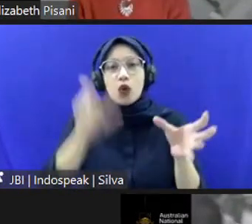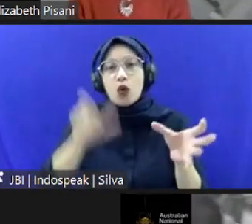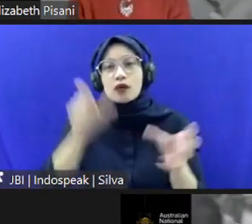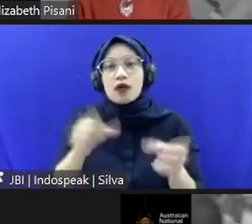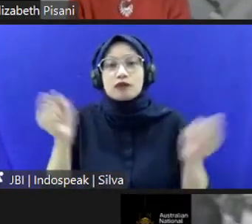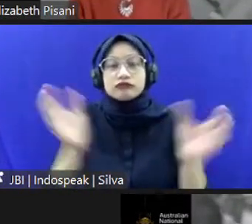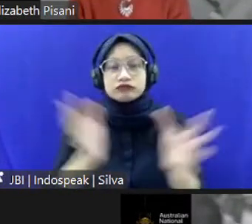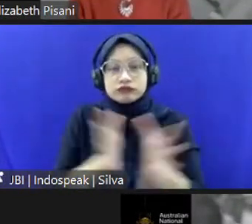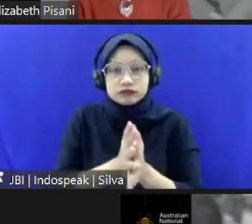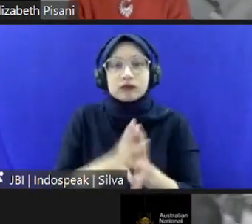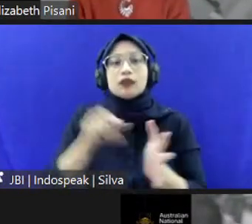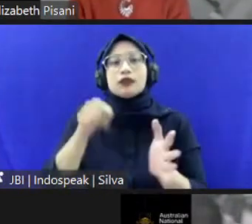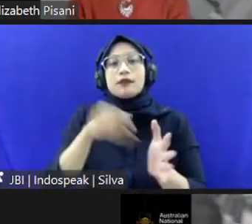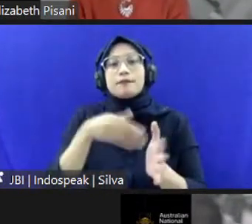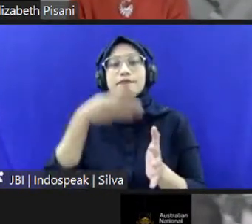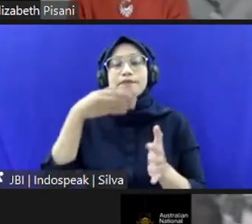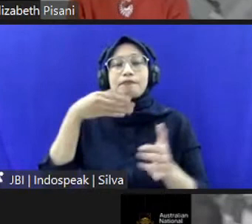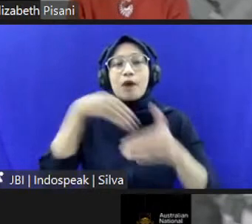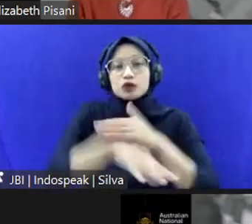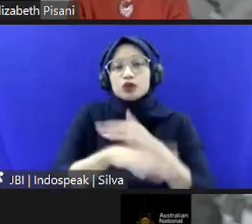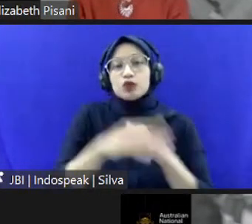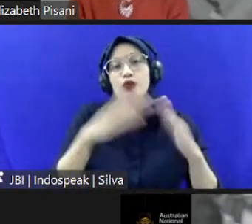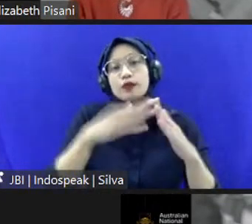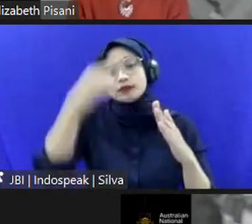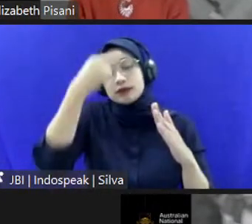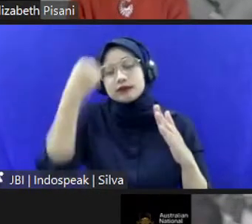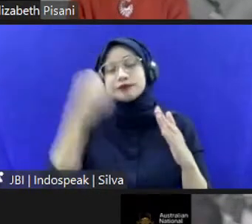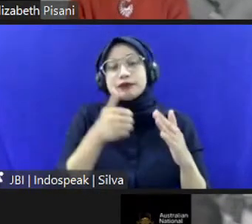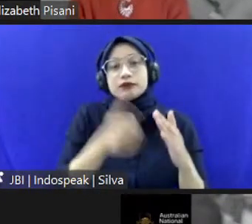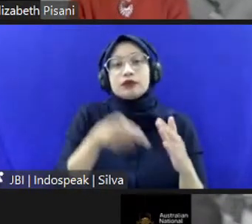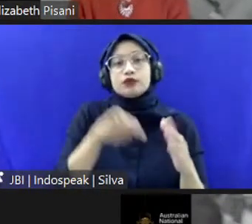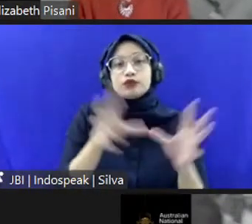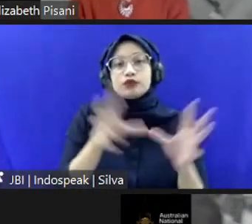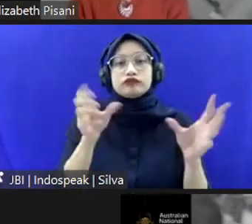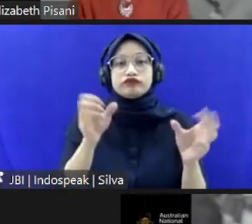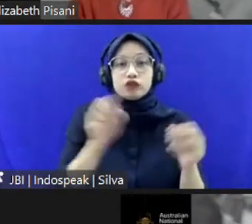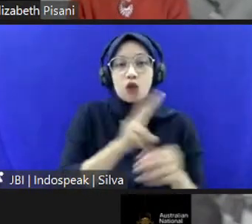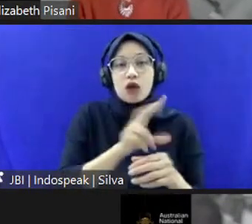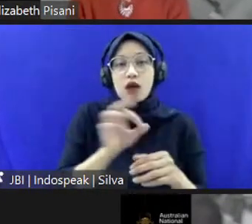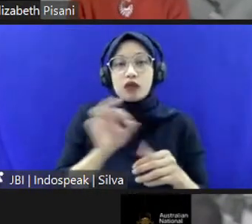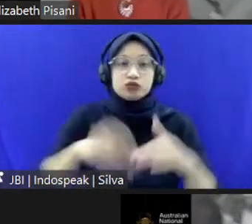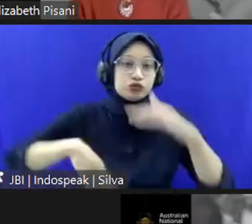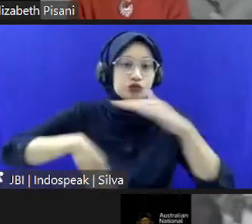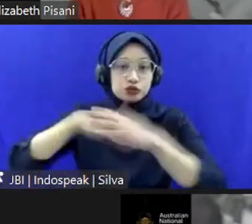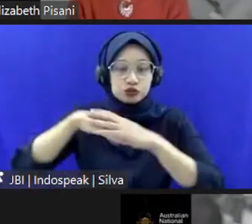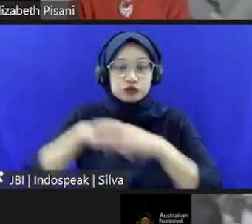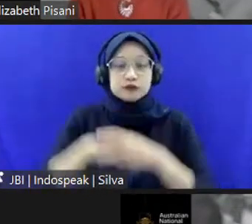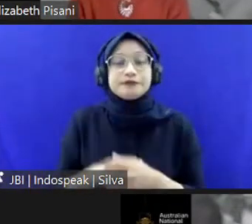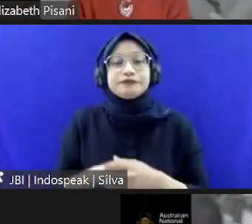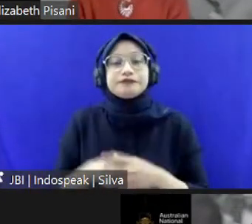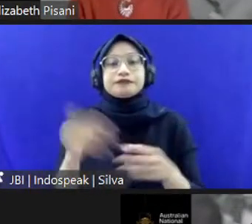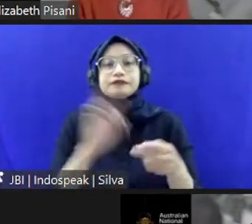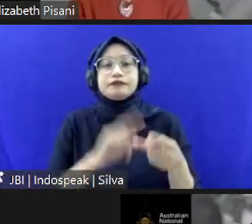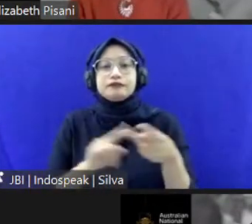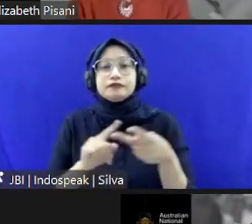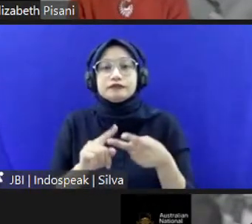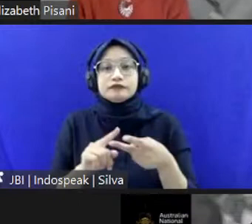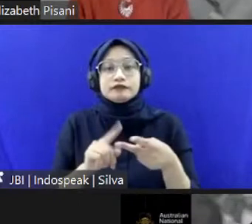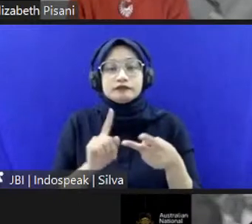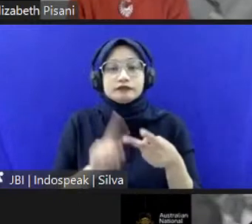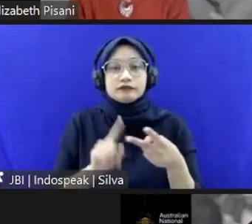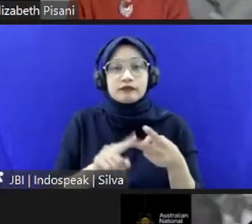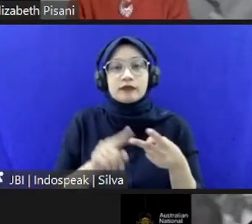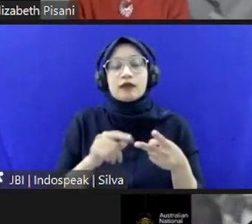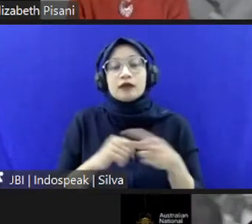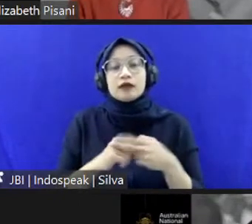in Indonesia? That's the first question for Pak Andreasta. The second one, also to Pak